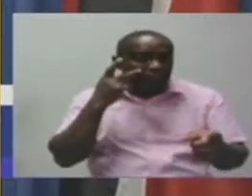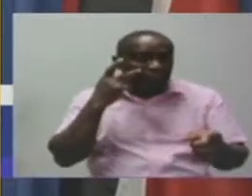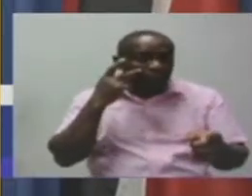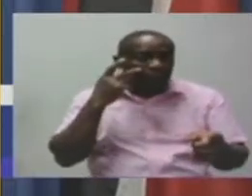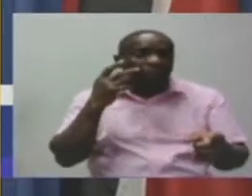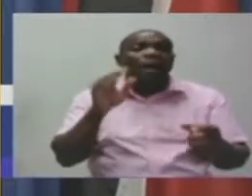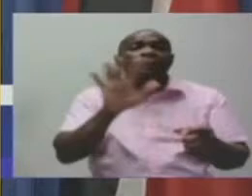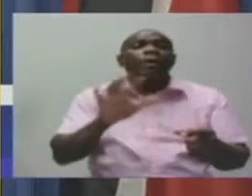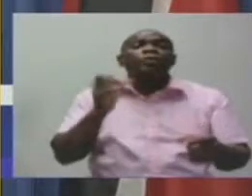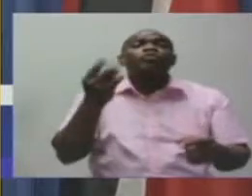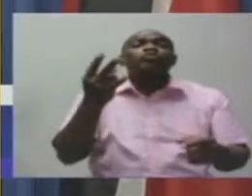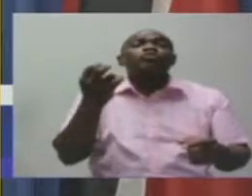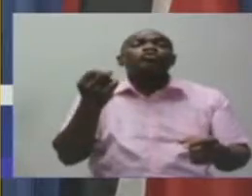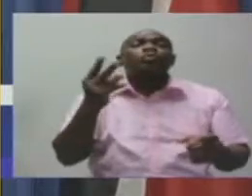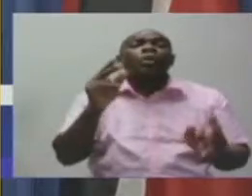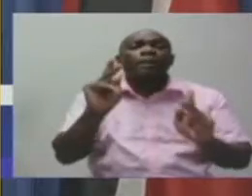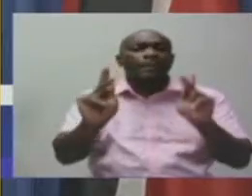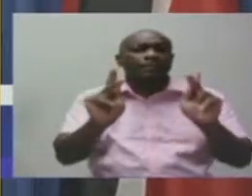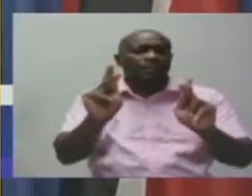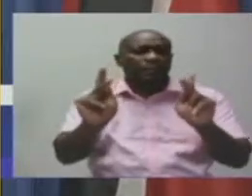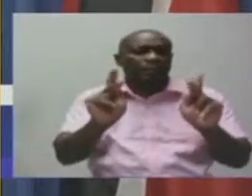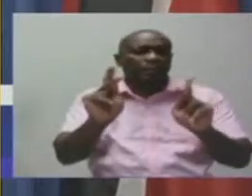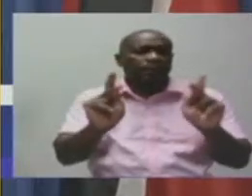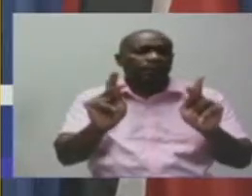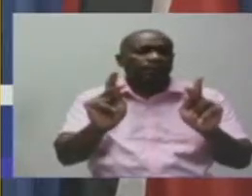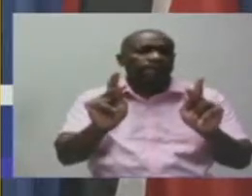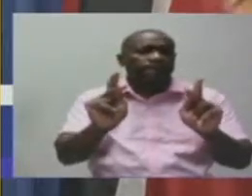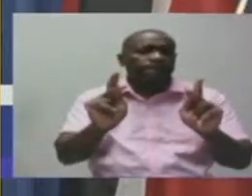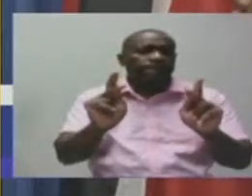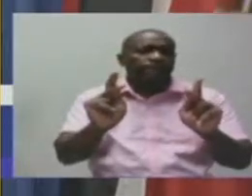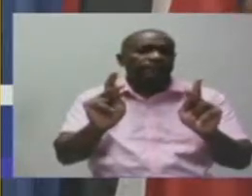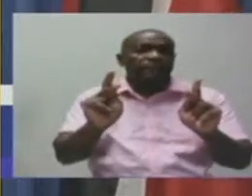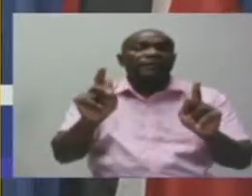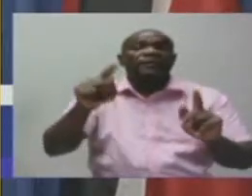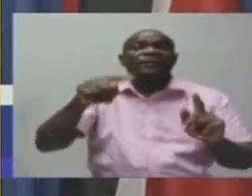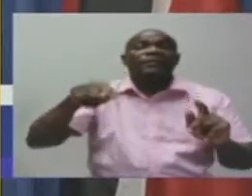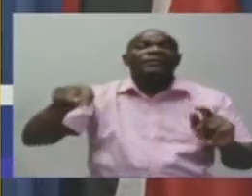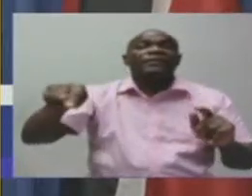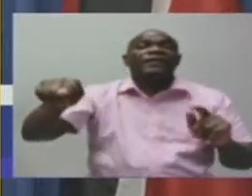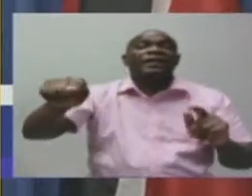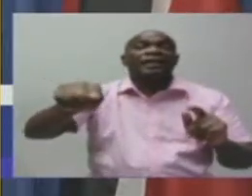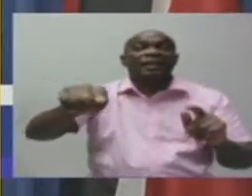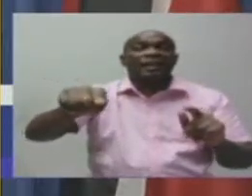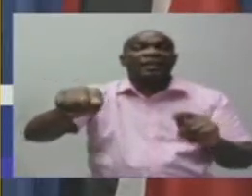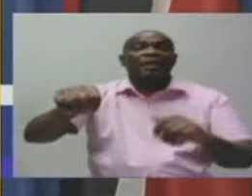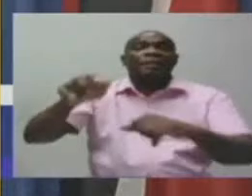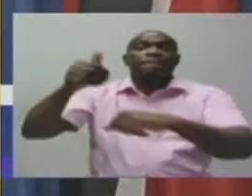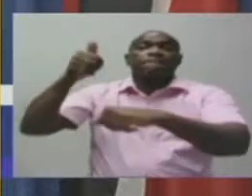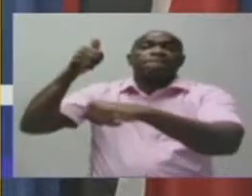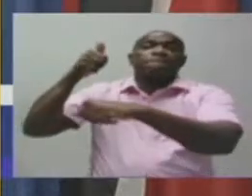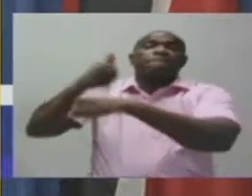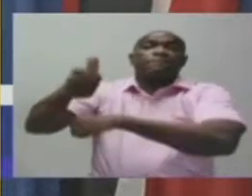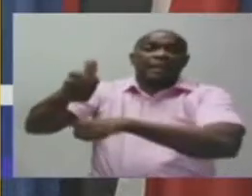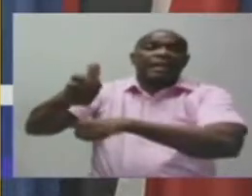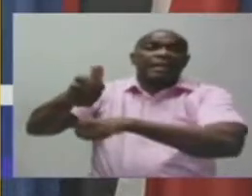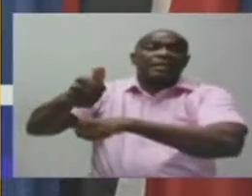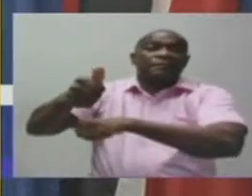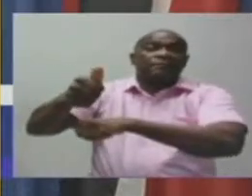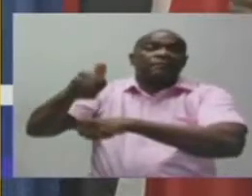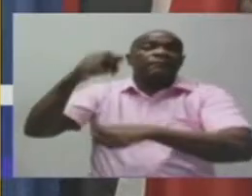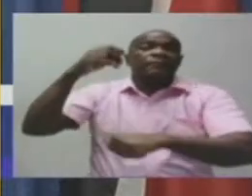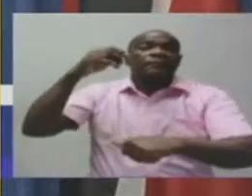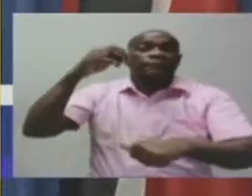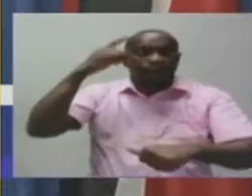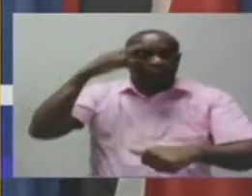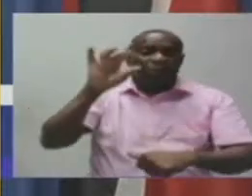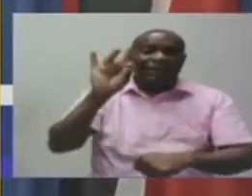who have been responsible for 80% of the misinformation that has been put out